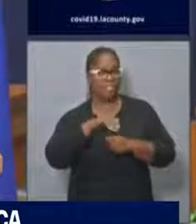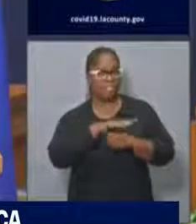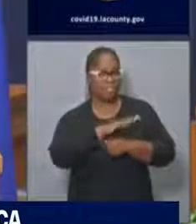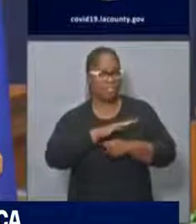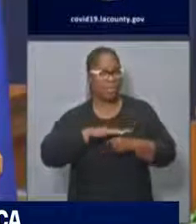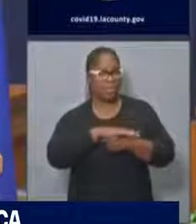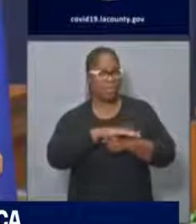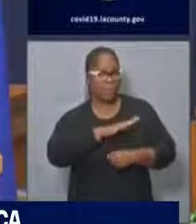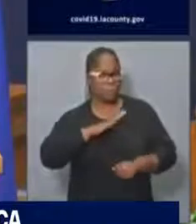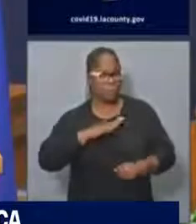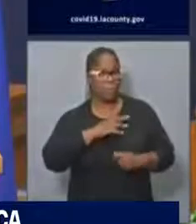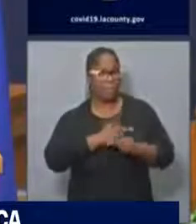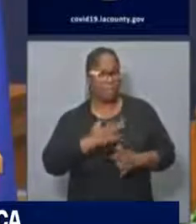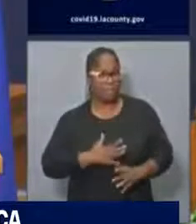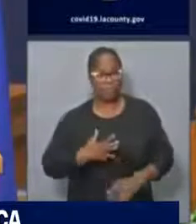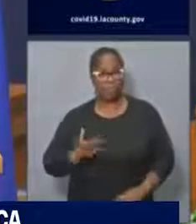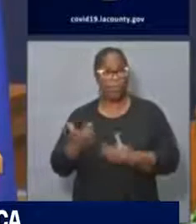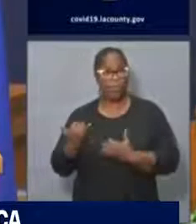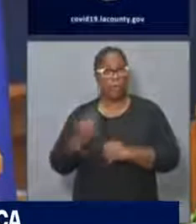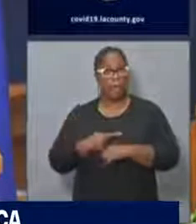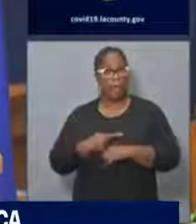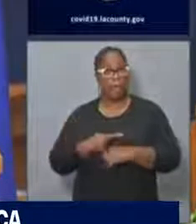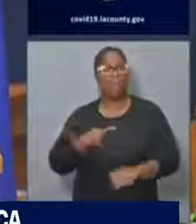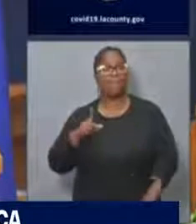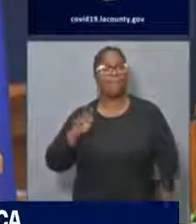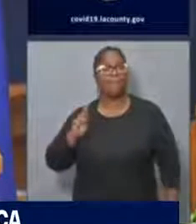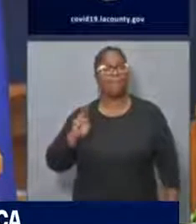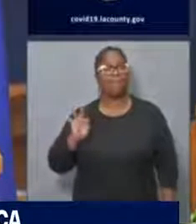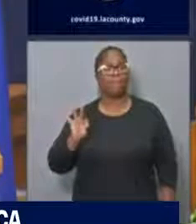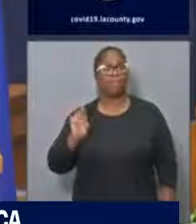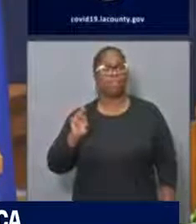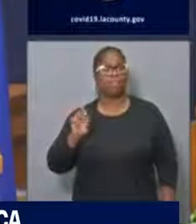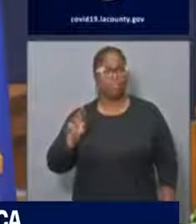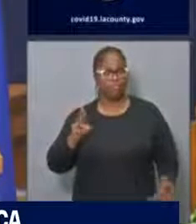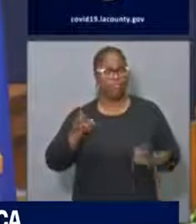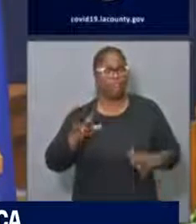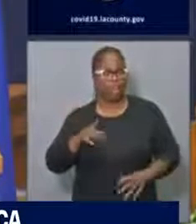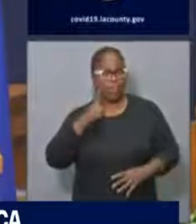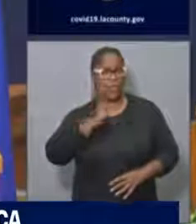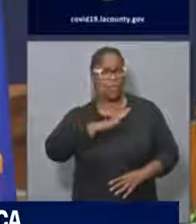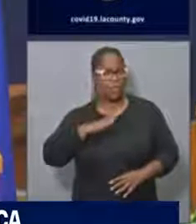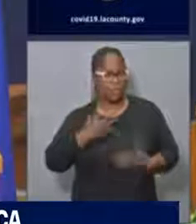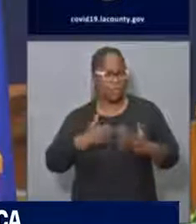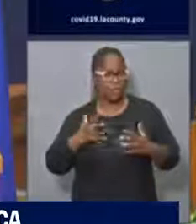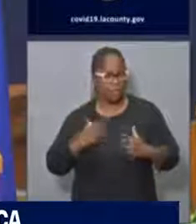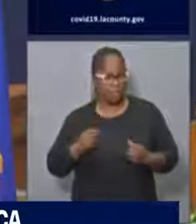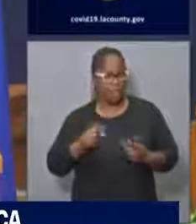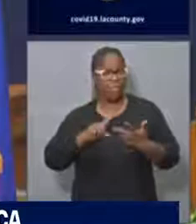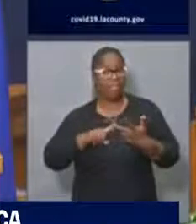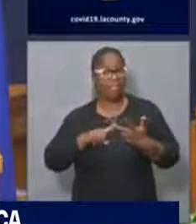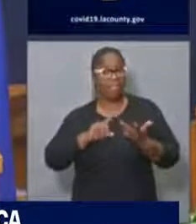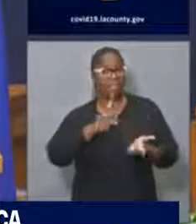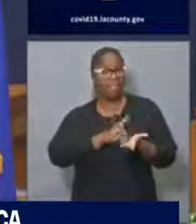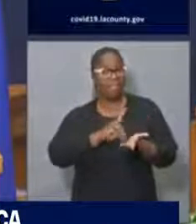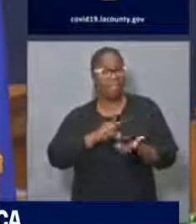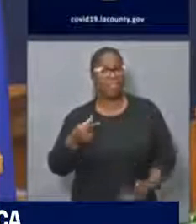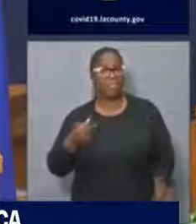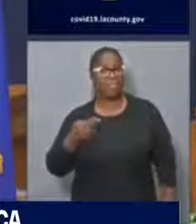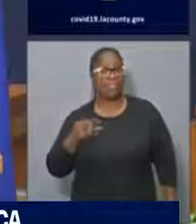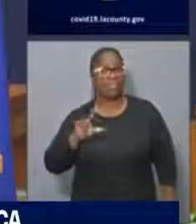today by Dr. Barbara Ferrer, Director of the Department of Health, as well as Dr. Christina Galli, Director of the Department of Health